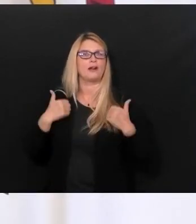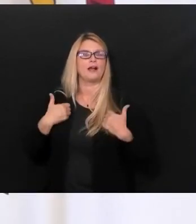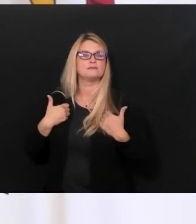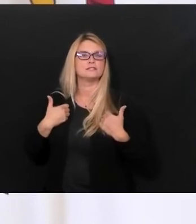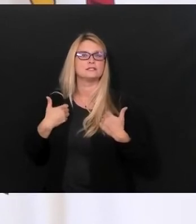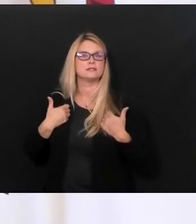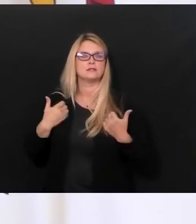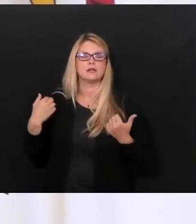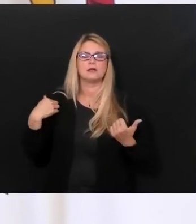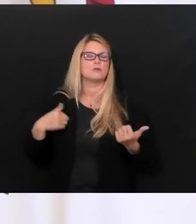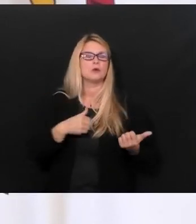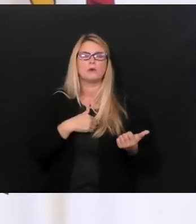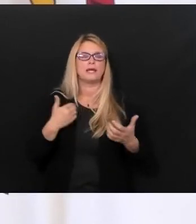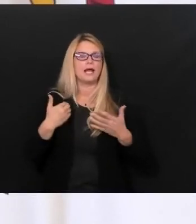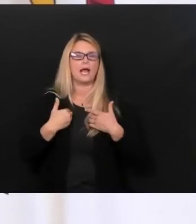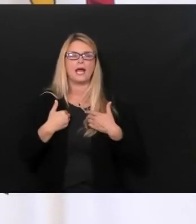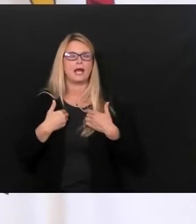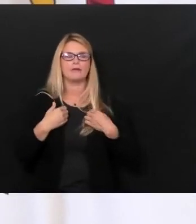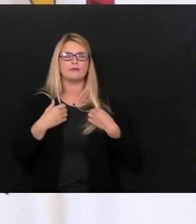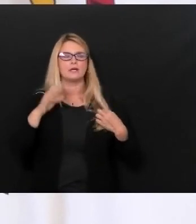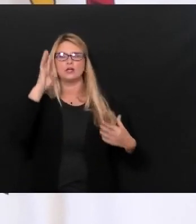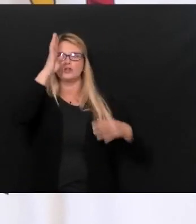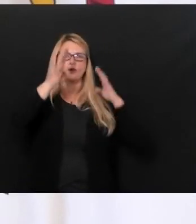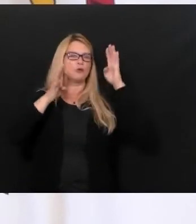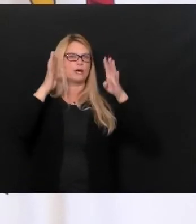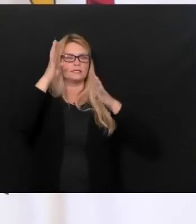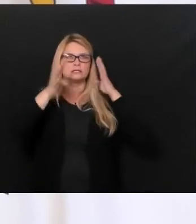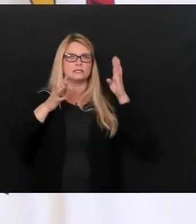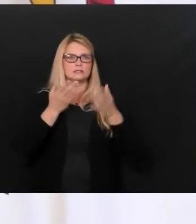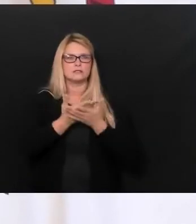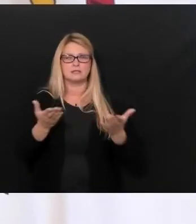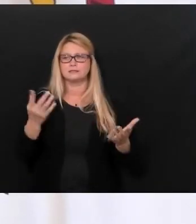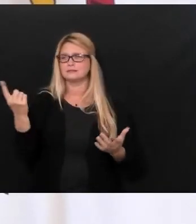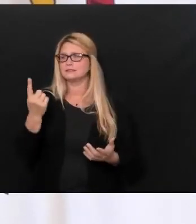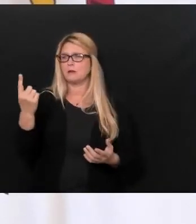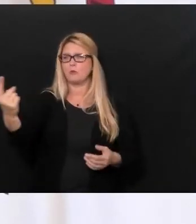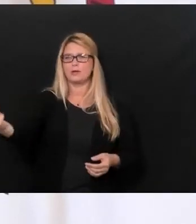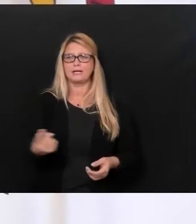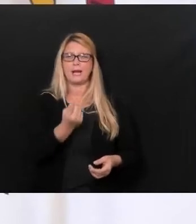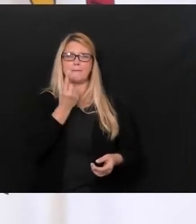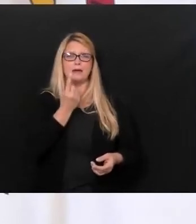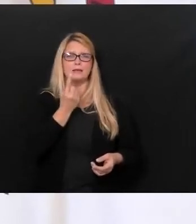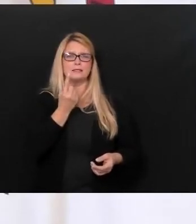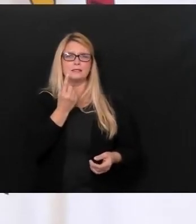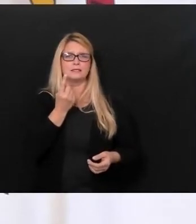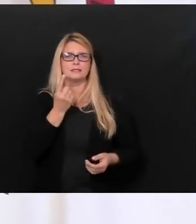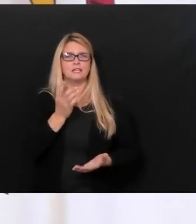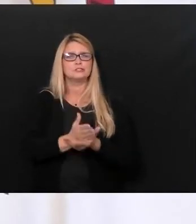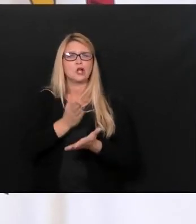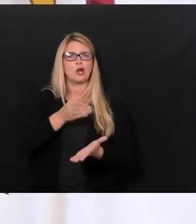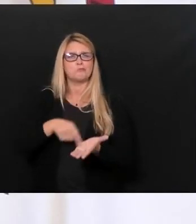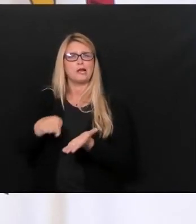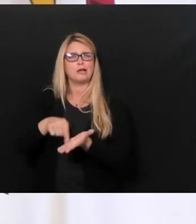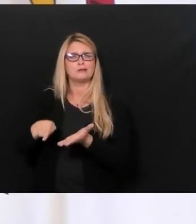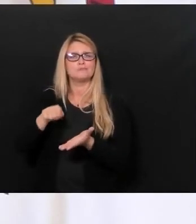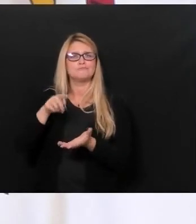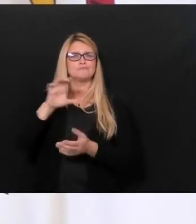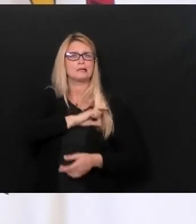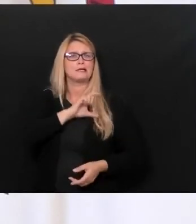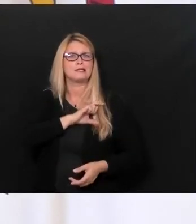the craziest stuff known to man. Somebody comes up and says, defund the police. Are you out of